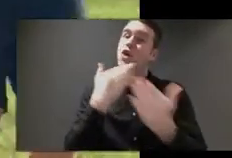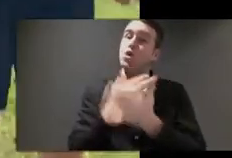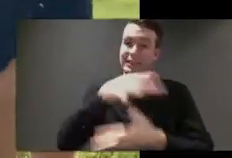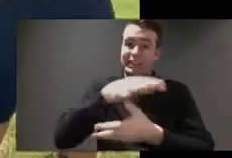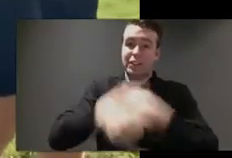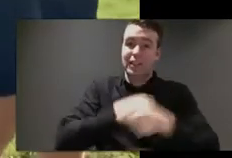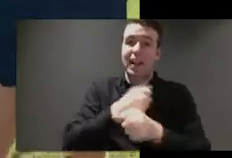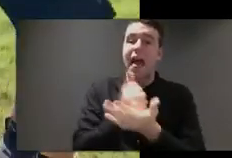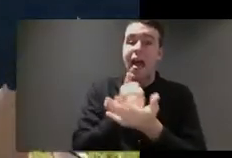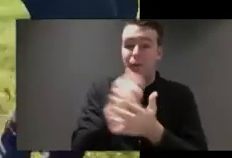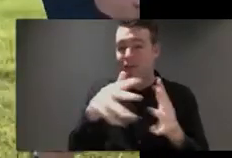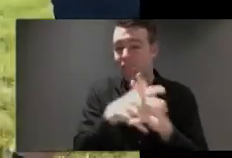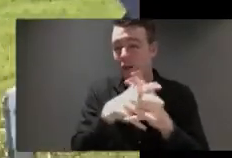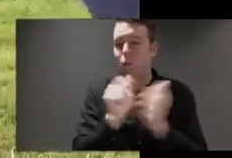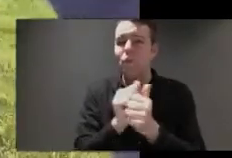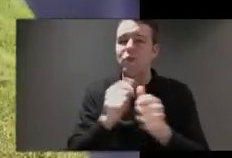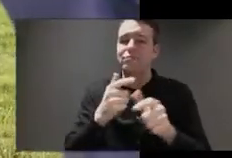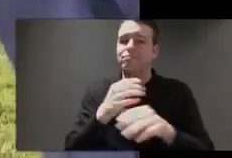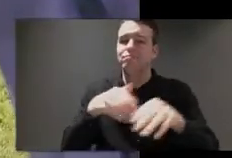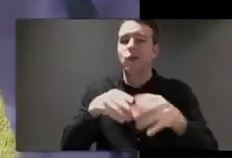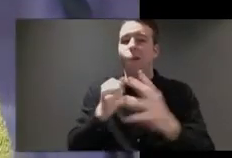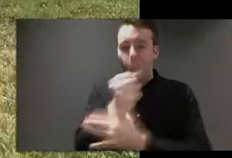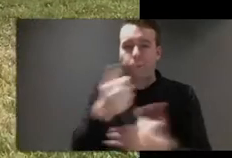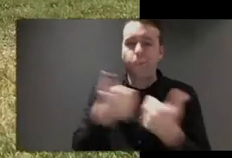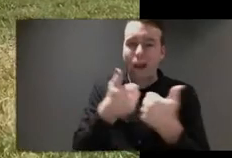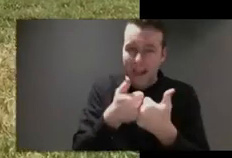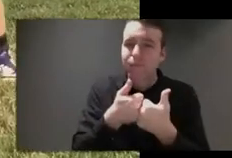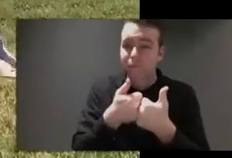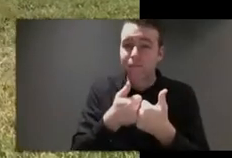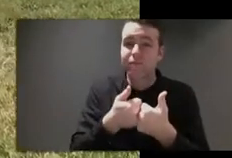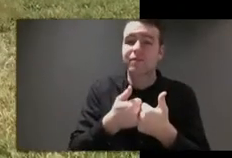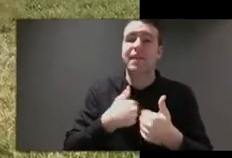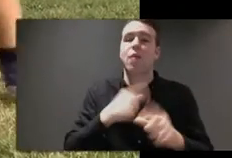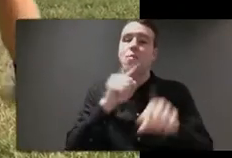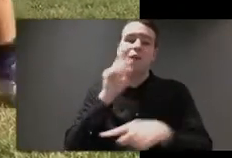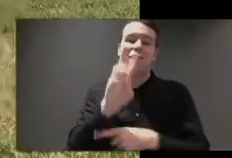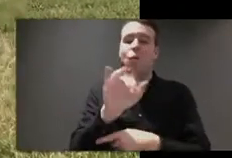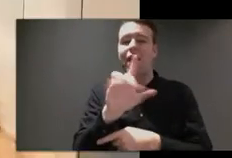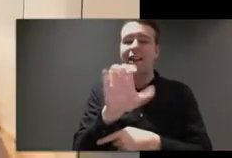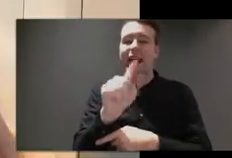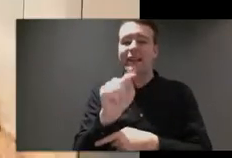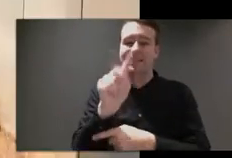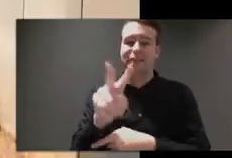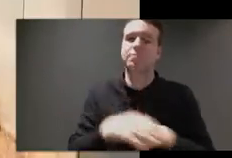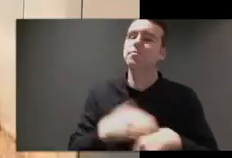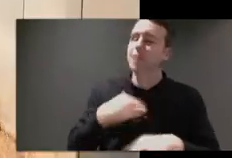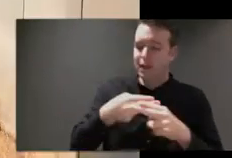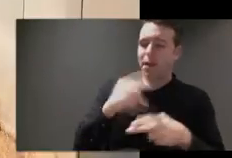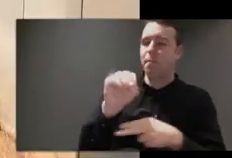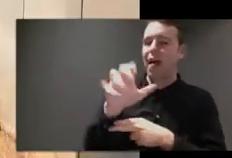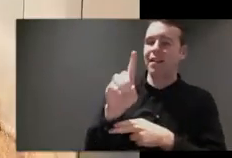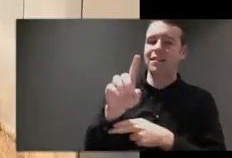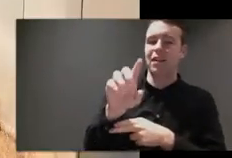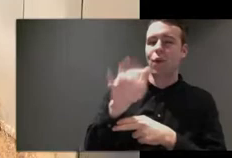the Wildcats in their run game. This is Denson Cortez reporting for Wildcat TV. This has been Michael Lloyd, and you're watching